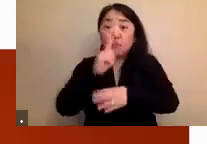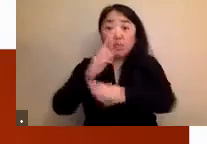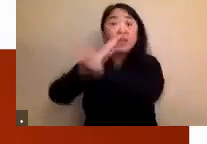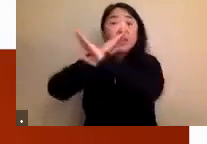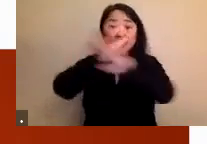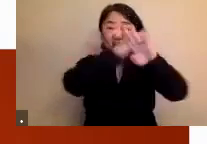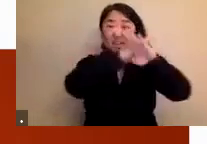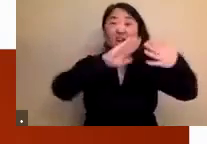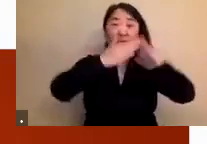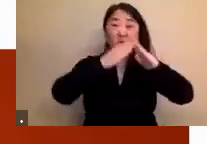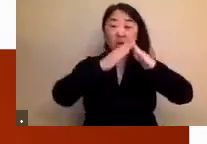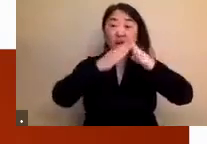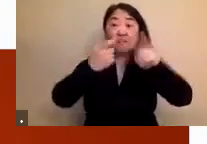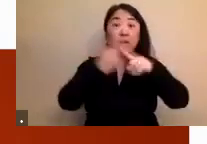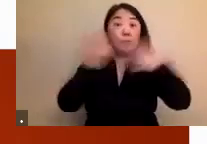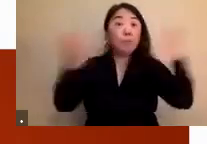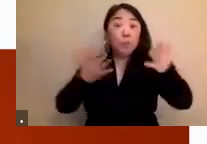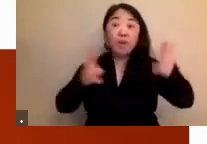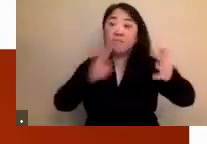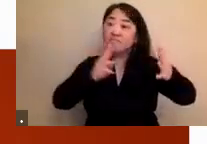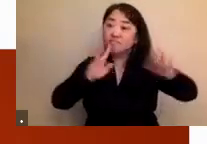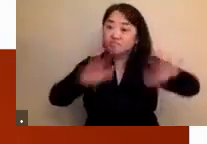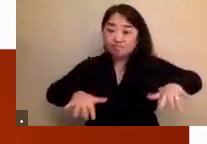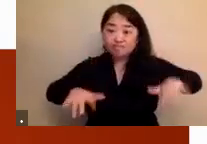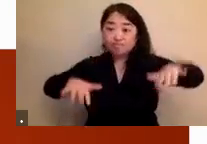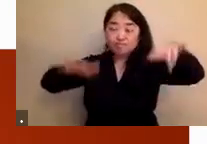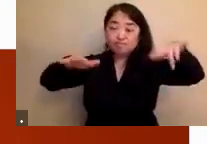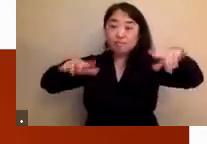from flooding, but it also